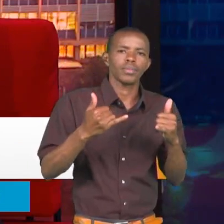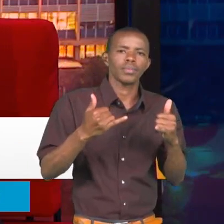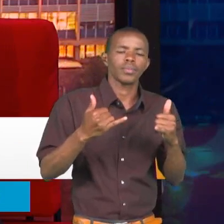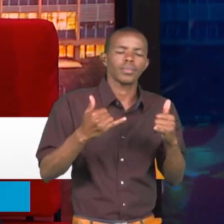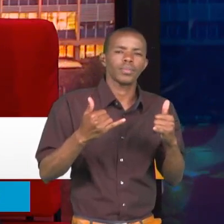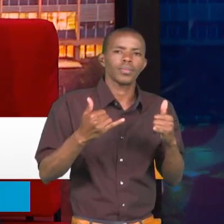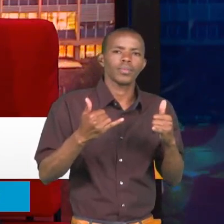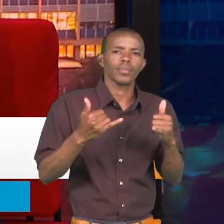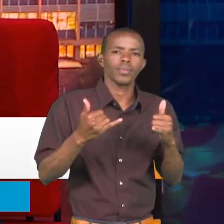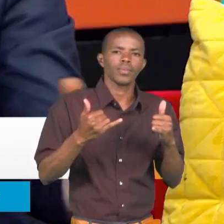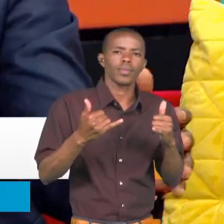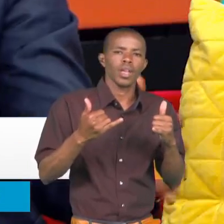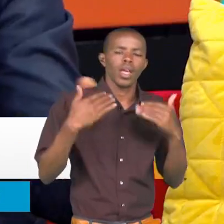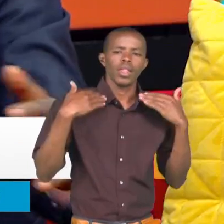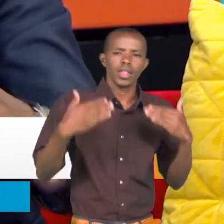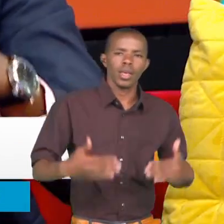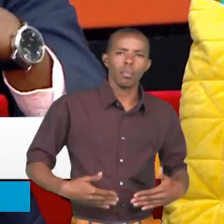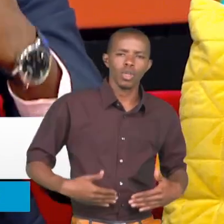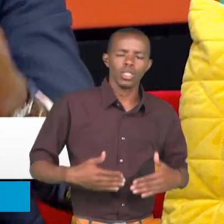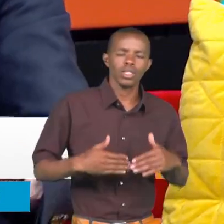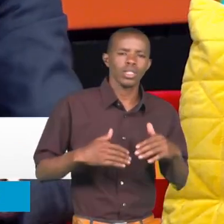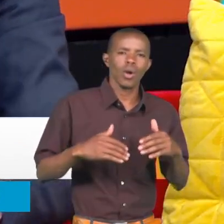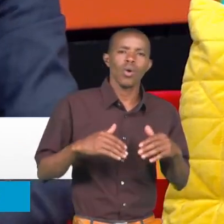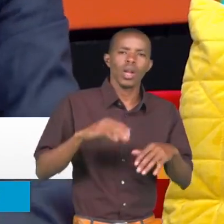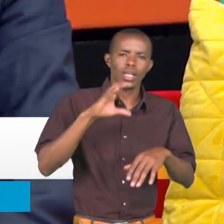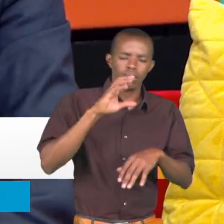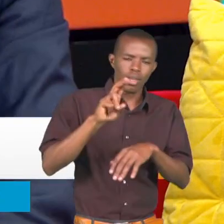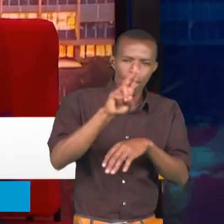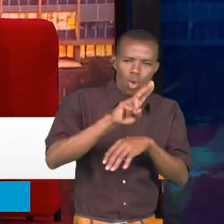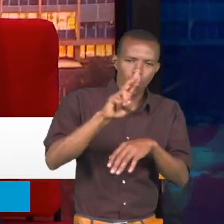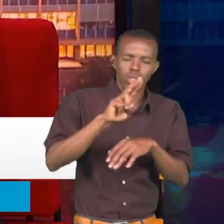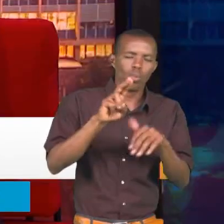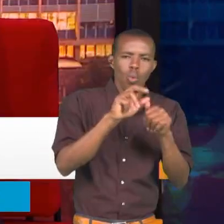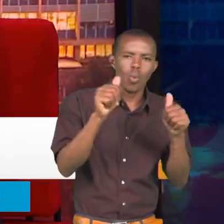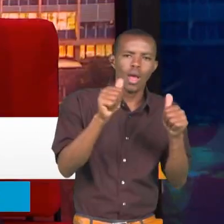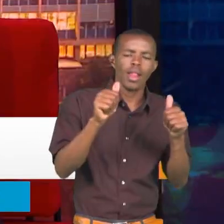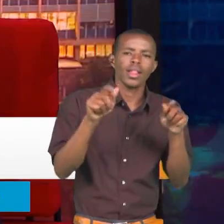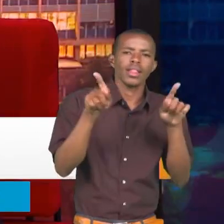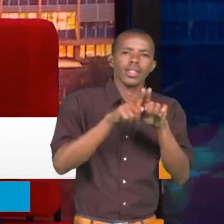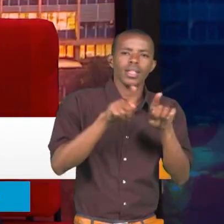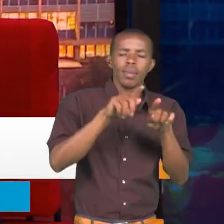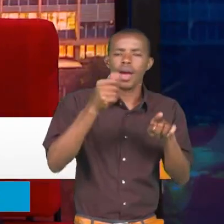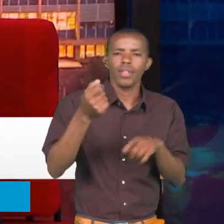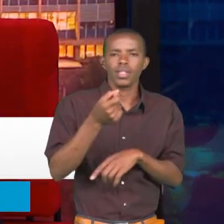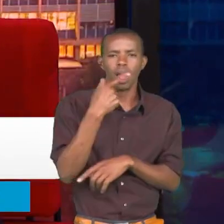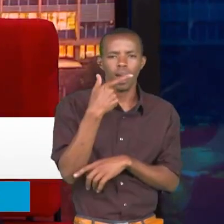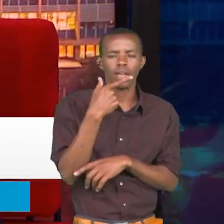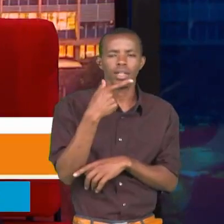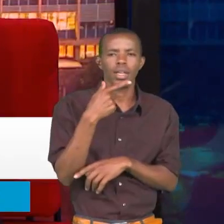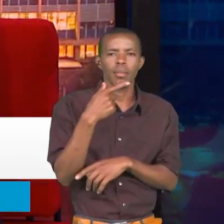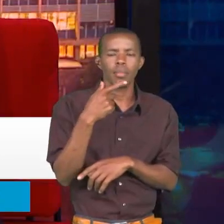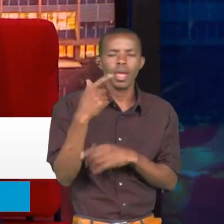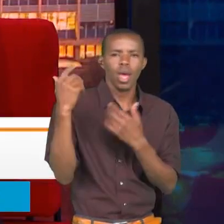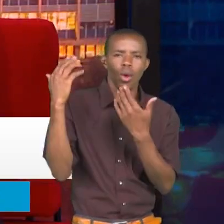like it's now yeah, the body is acclimatized, yeah, so yeah, yeah, everything yeah. is going mm. on well. Okay. So just like any other drugs, mm-hmm. you may